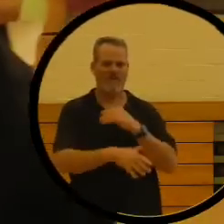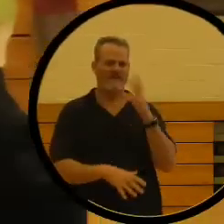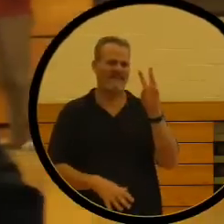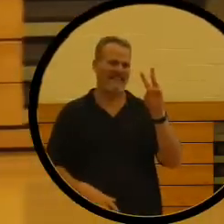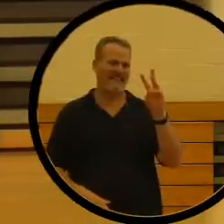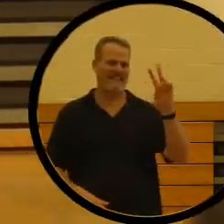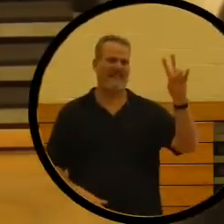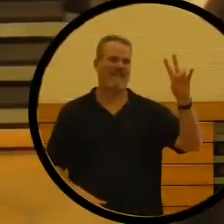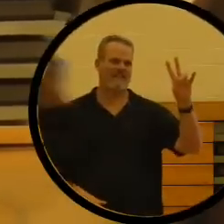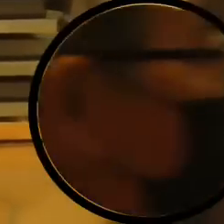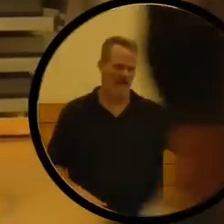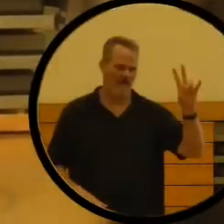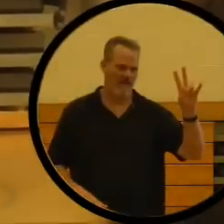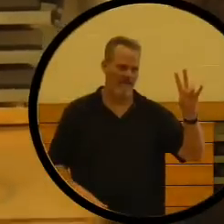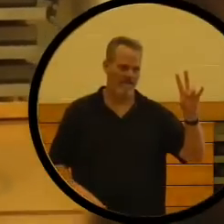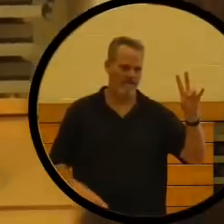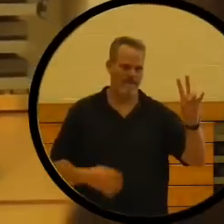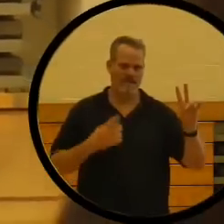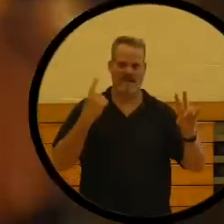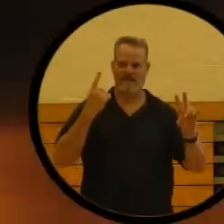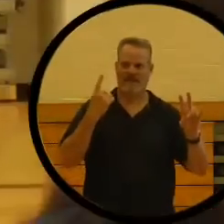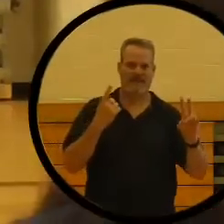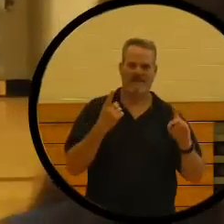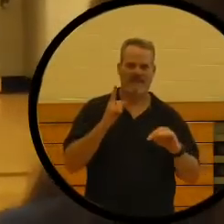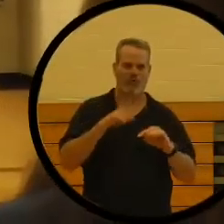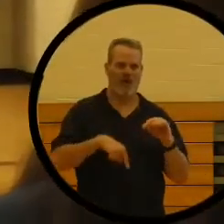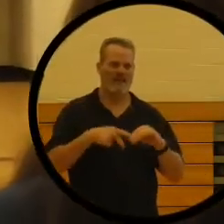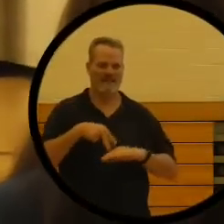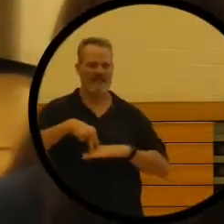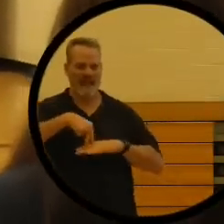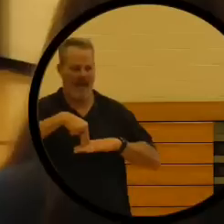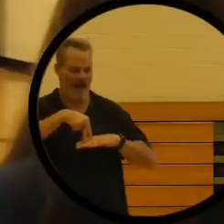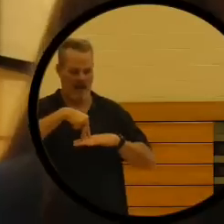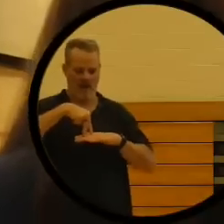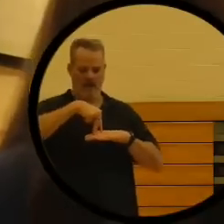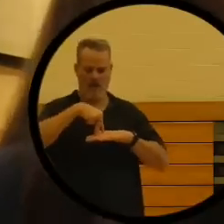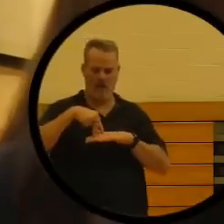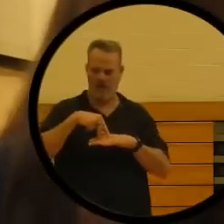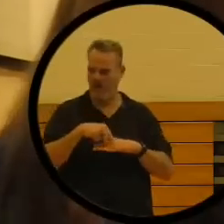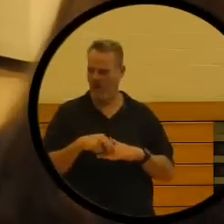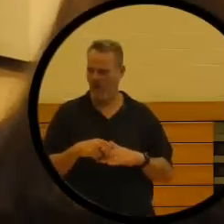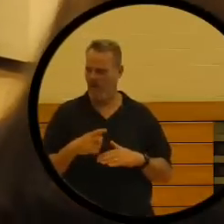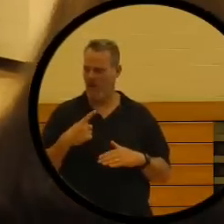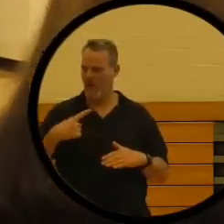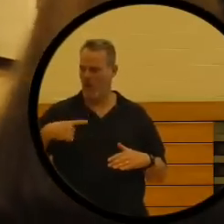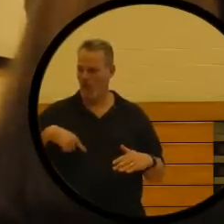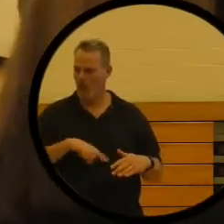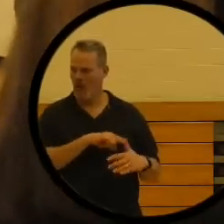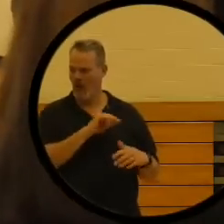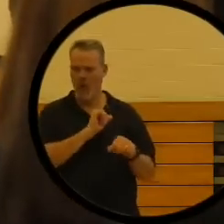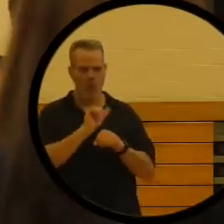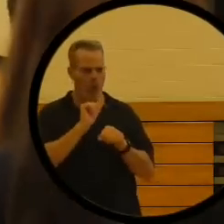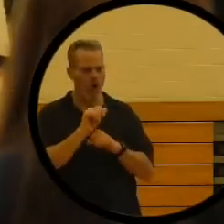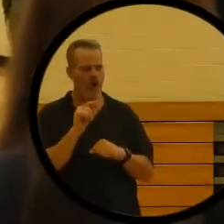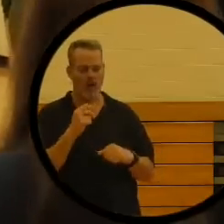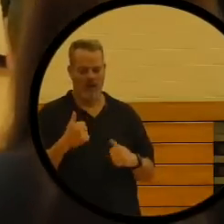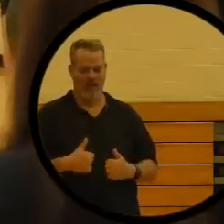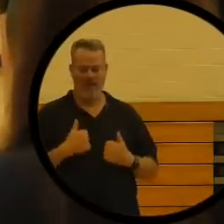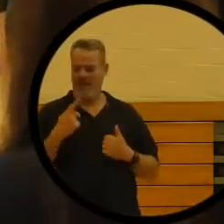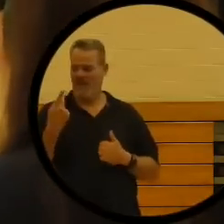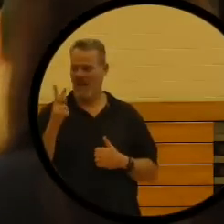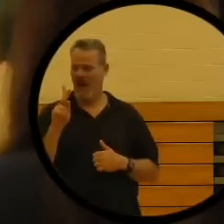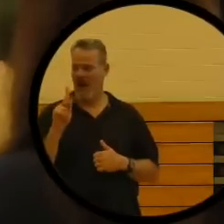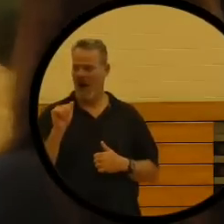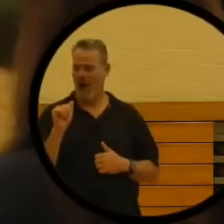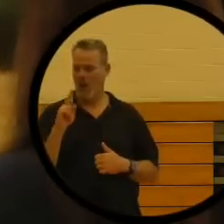6, 7, something that's pretty hard to stand, whatnot, and we're in the Kau'u district. If we don't